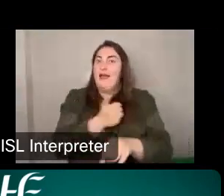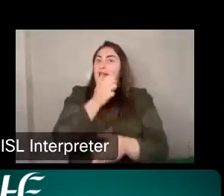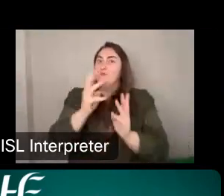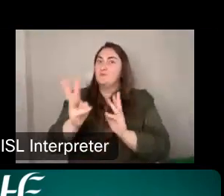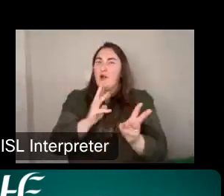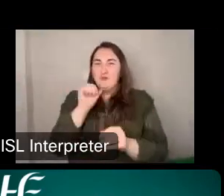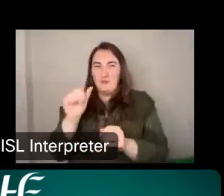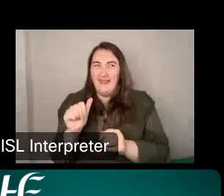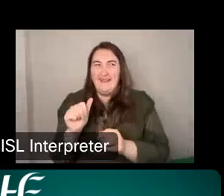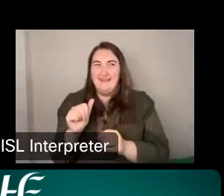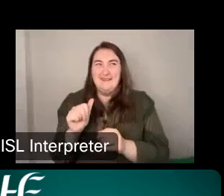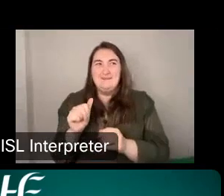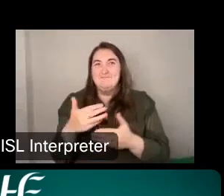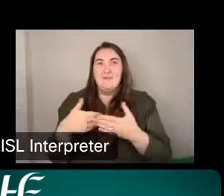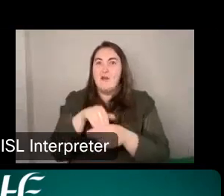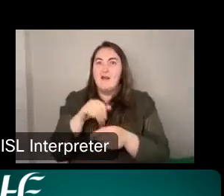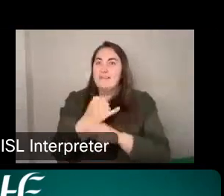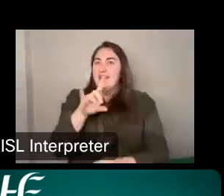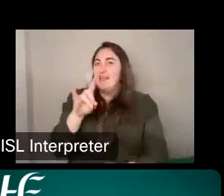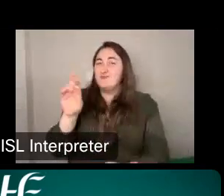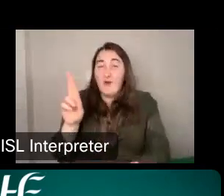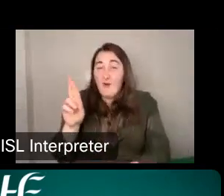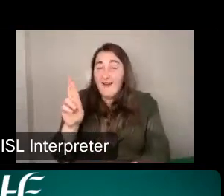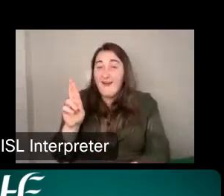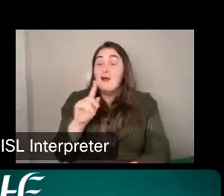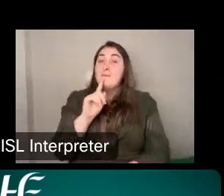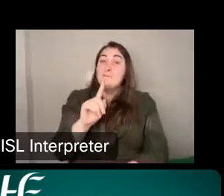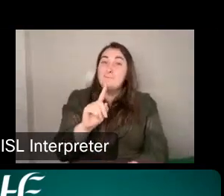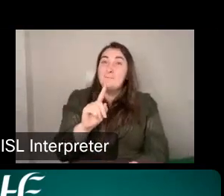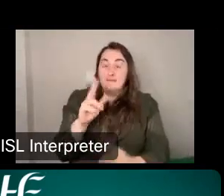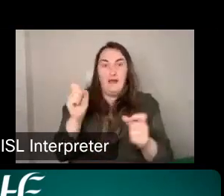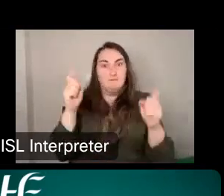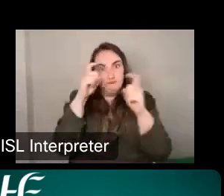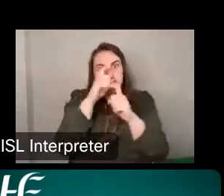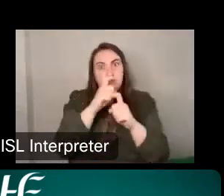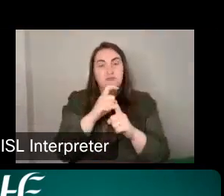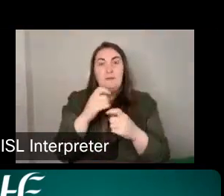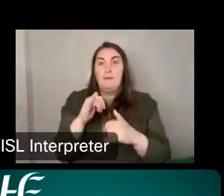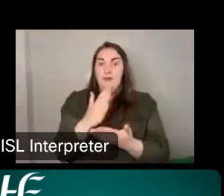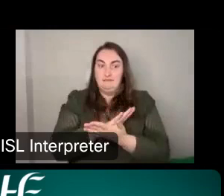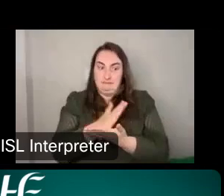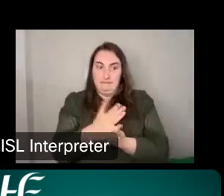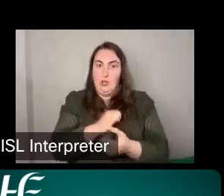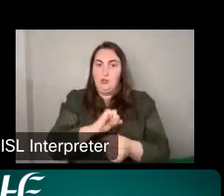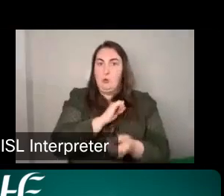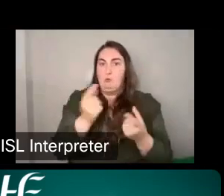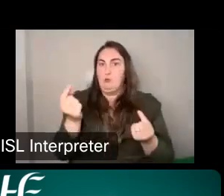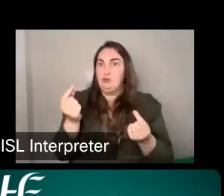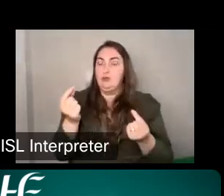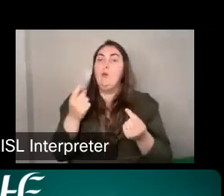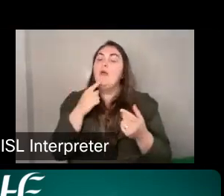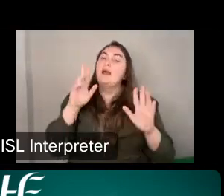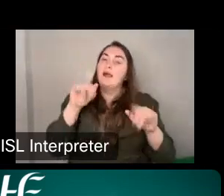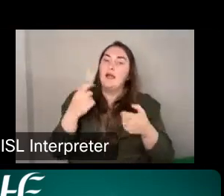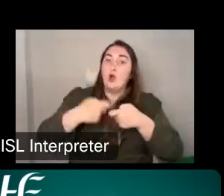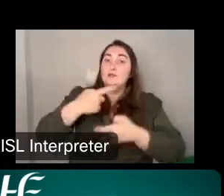doesn't necessarily fall into the HR box, but that is causing difficulty, and they might be unsure how to address it, and they will contact us